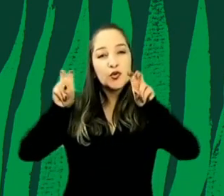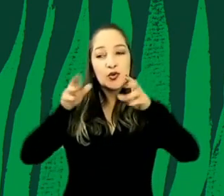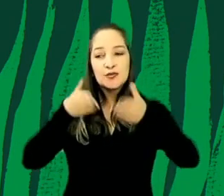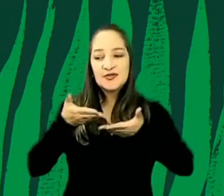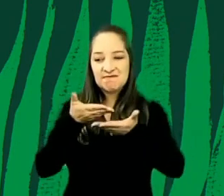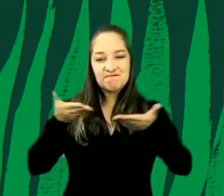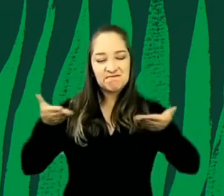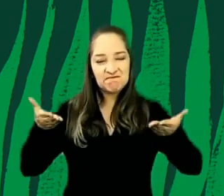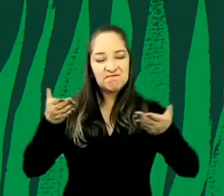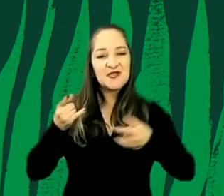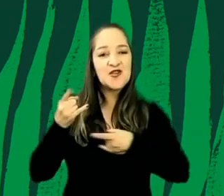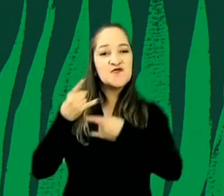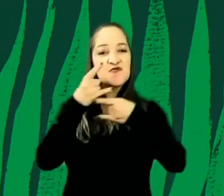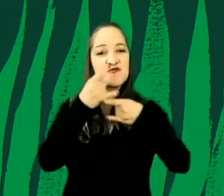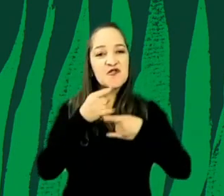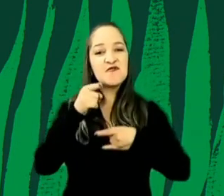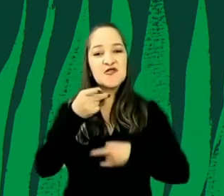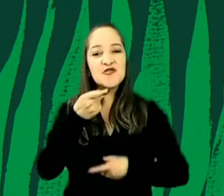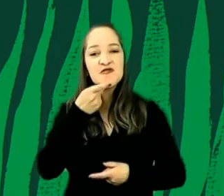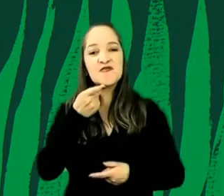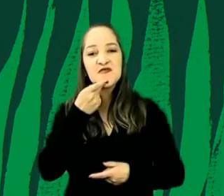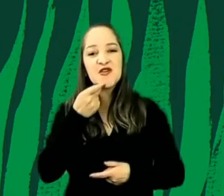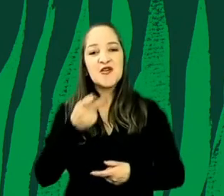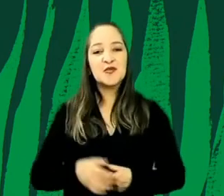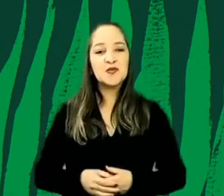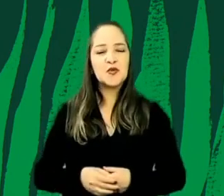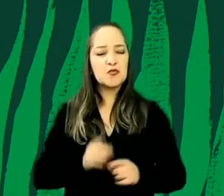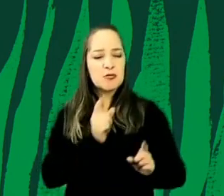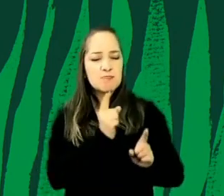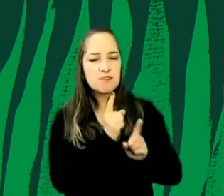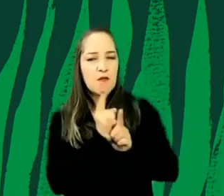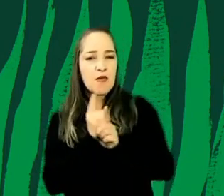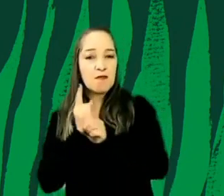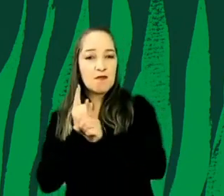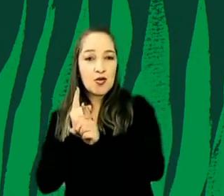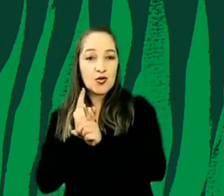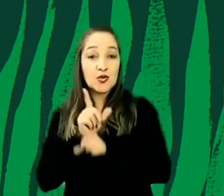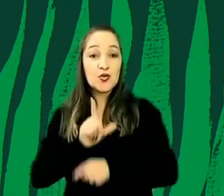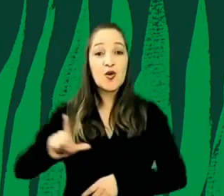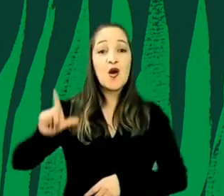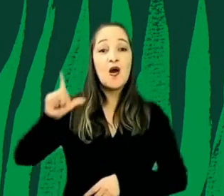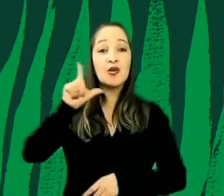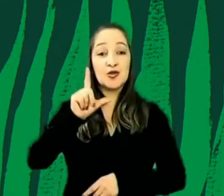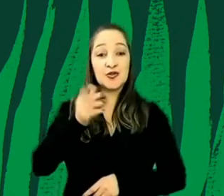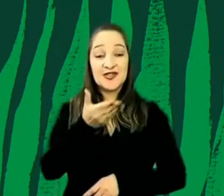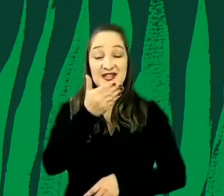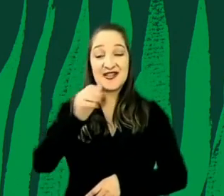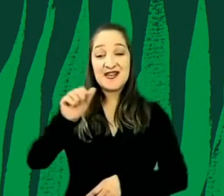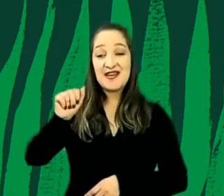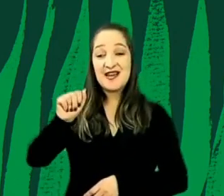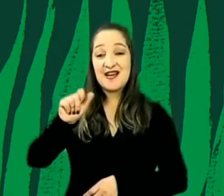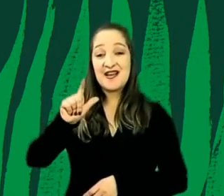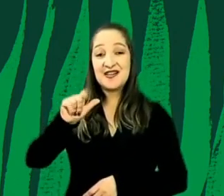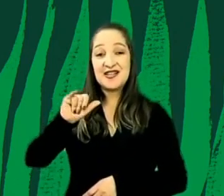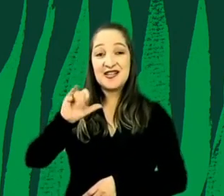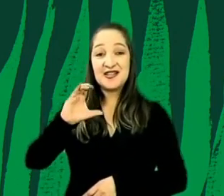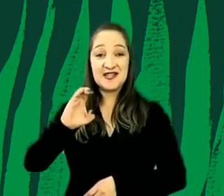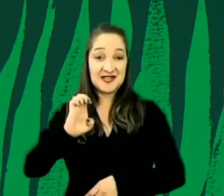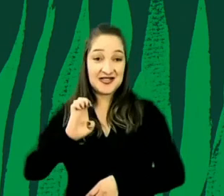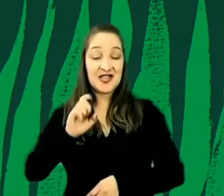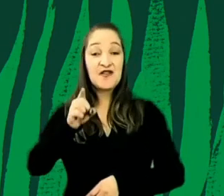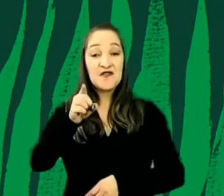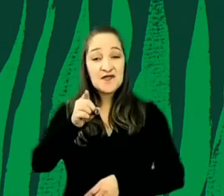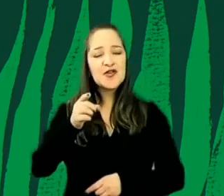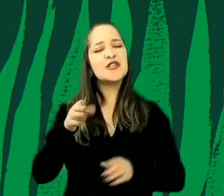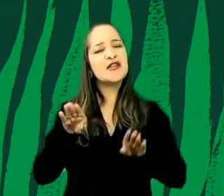this round table, you brought the issue of similarities of encounters with Alice Walker's writing, and